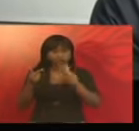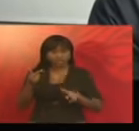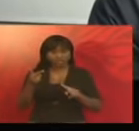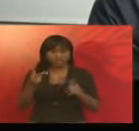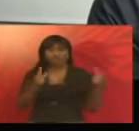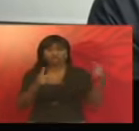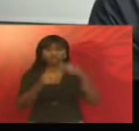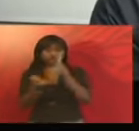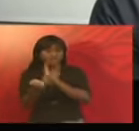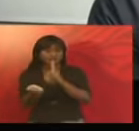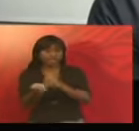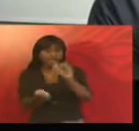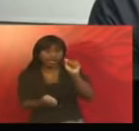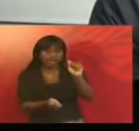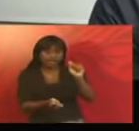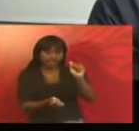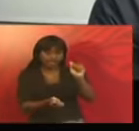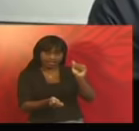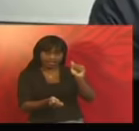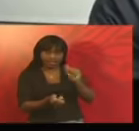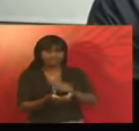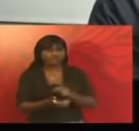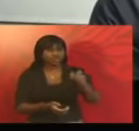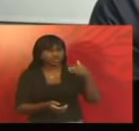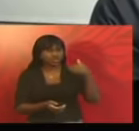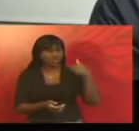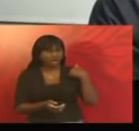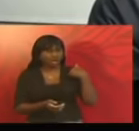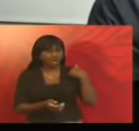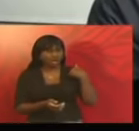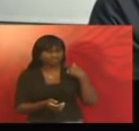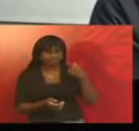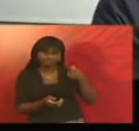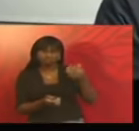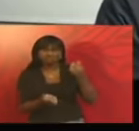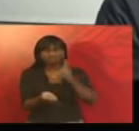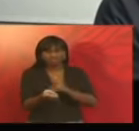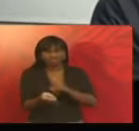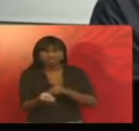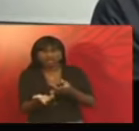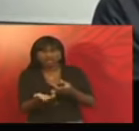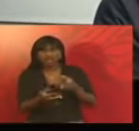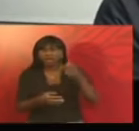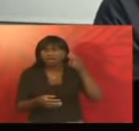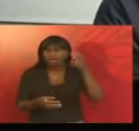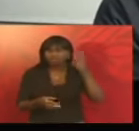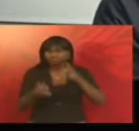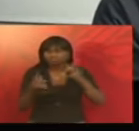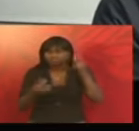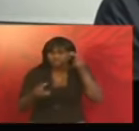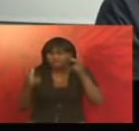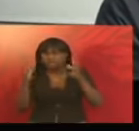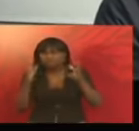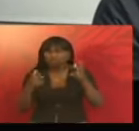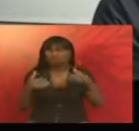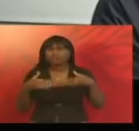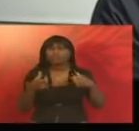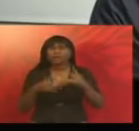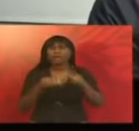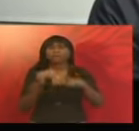Elaine. Dr. Elaine, being a medical professional, and what we've been hearing in the public domain about